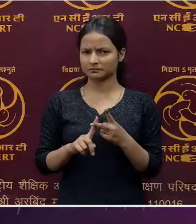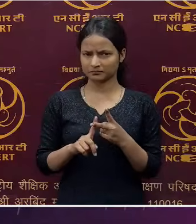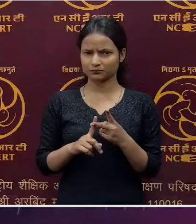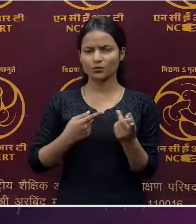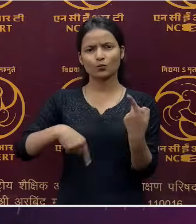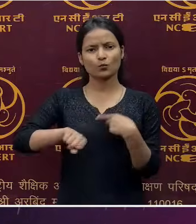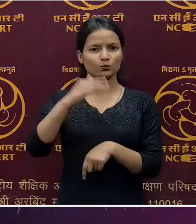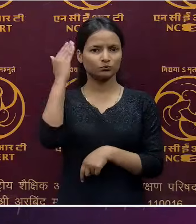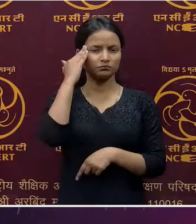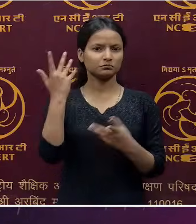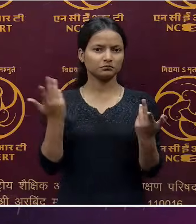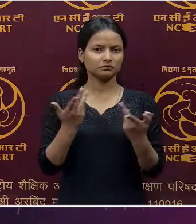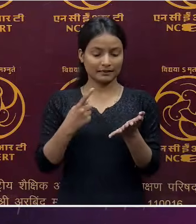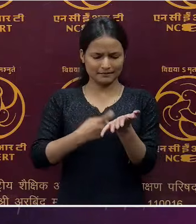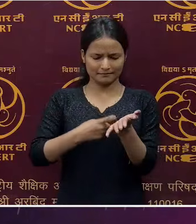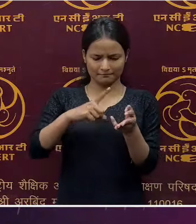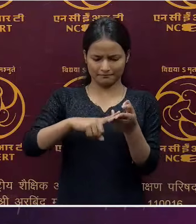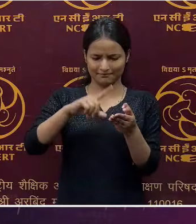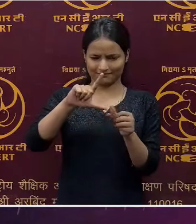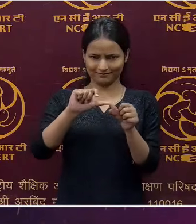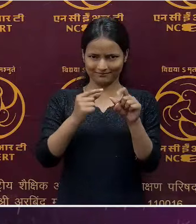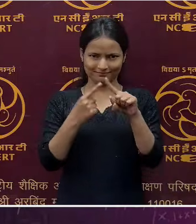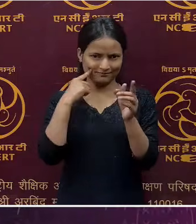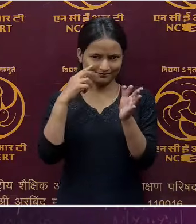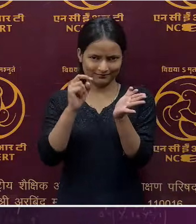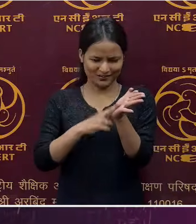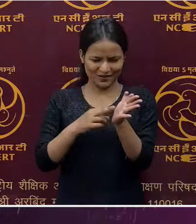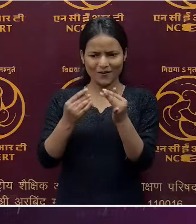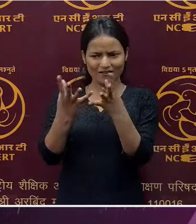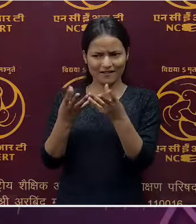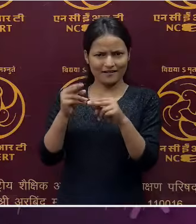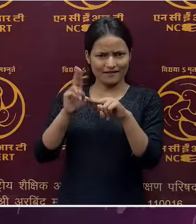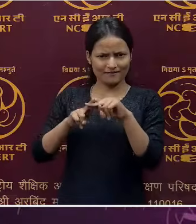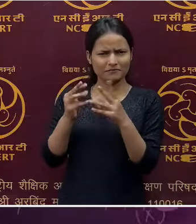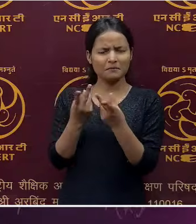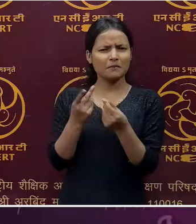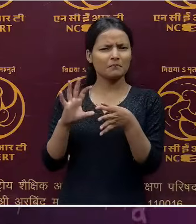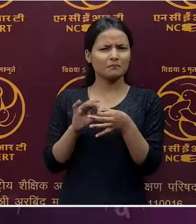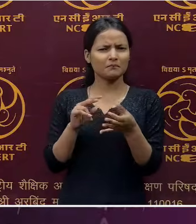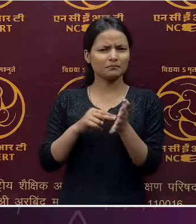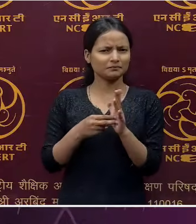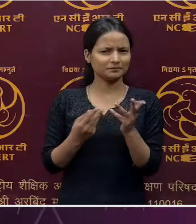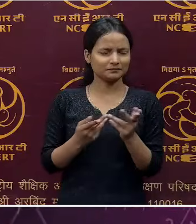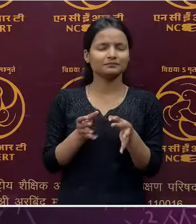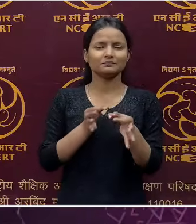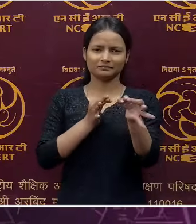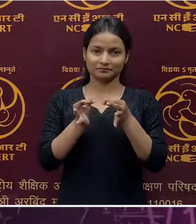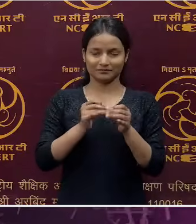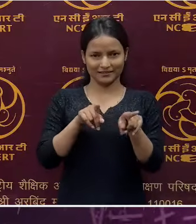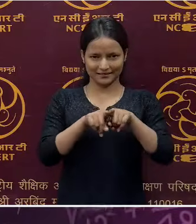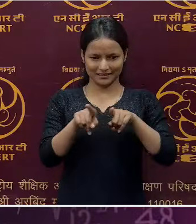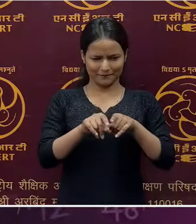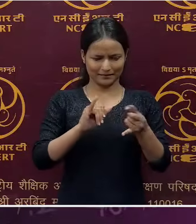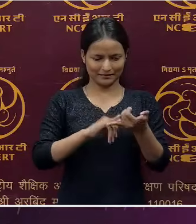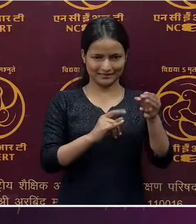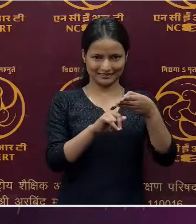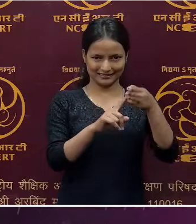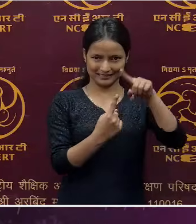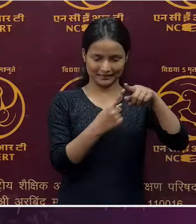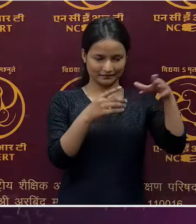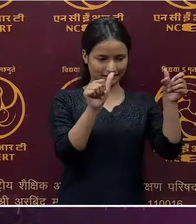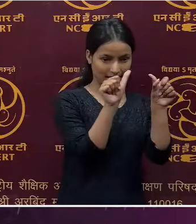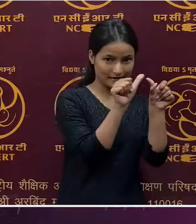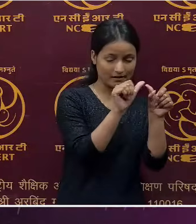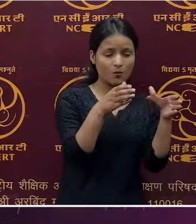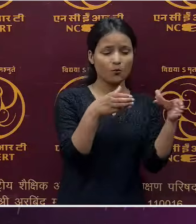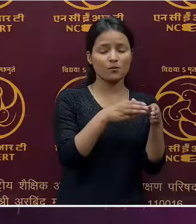know what is relation and what is a function. So we have two sets, like first is set A and another one is set B.